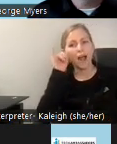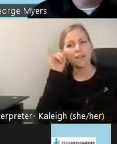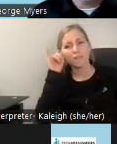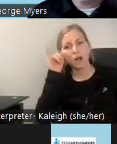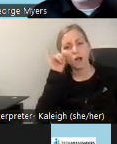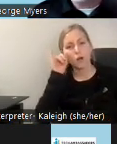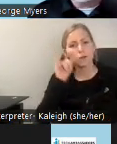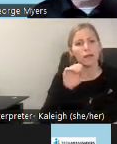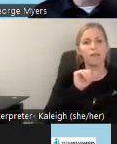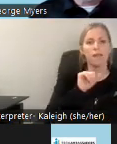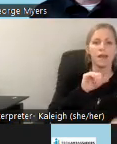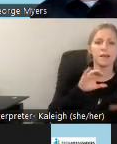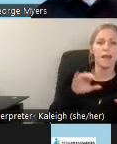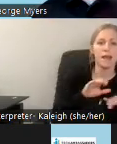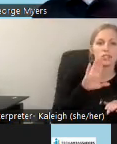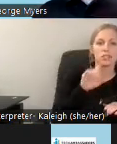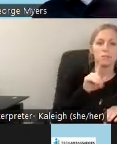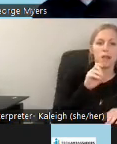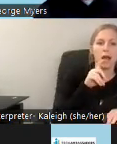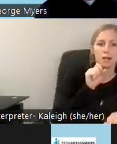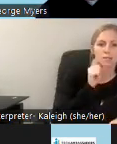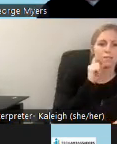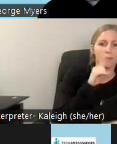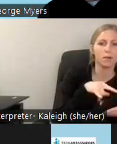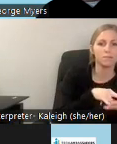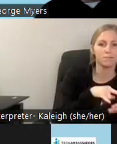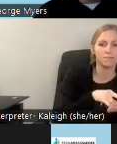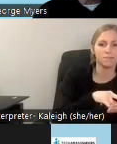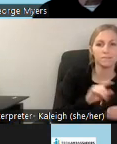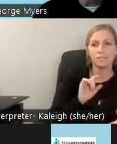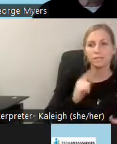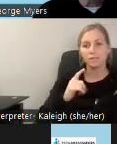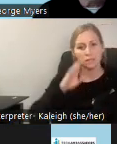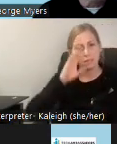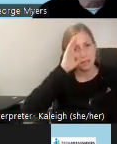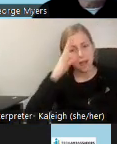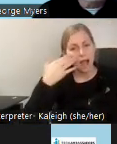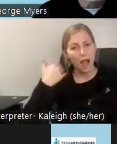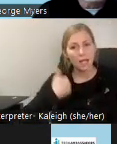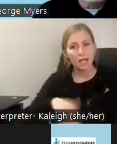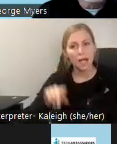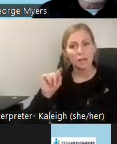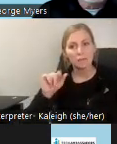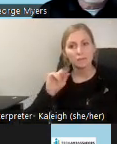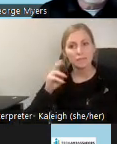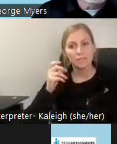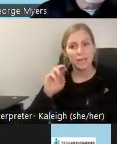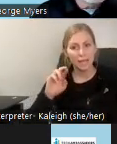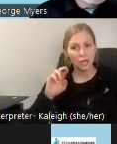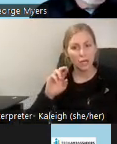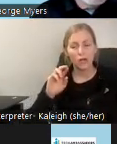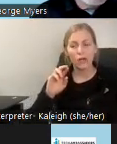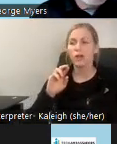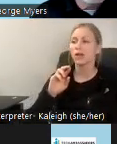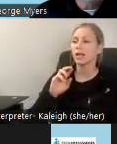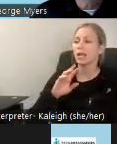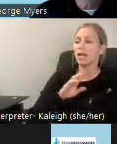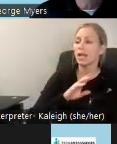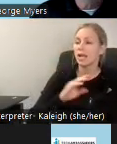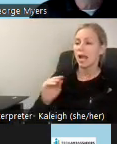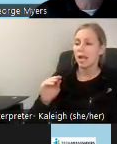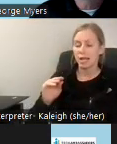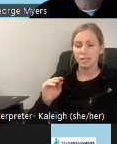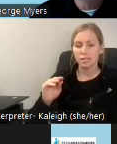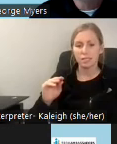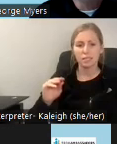called Action Blocks. Take it away, Tanner. Yep. I'm Tanner, and